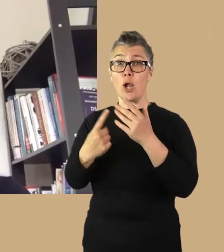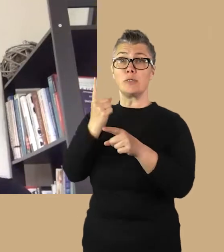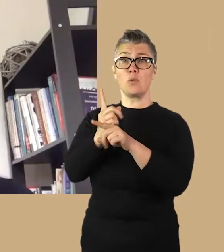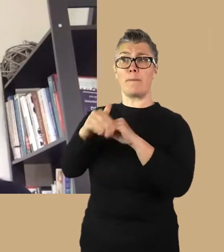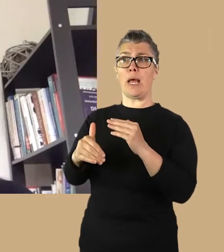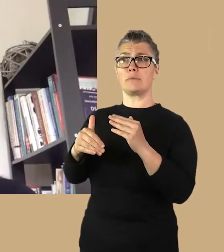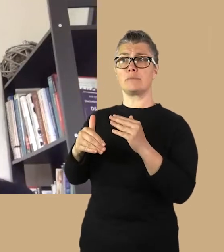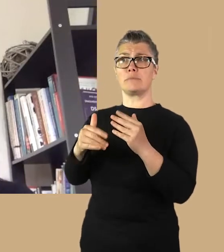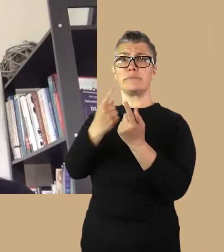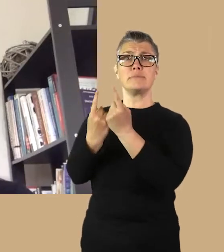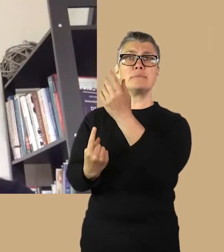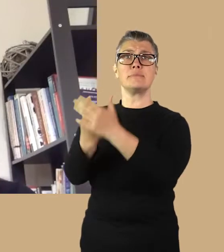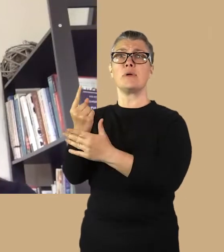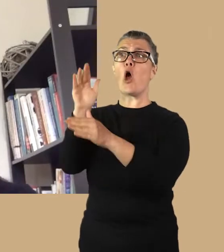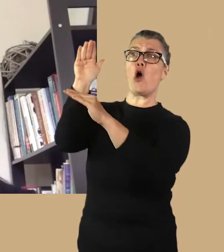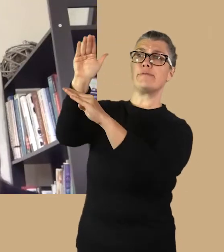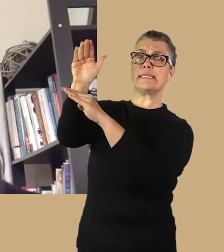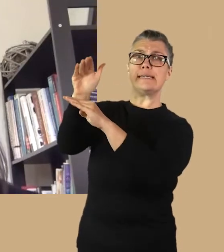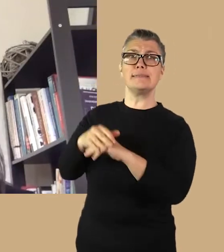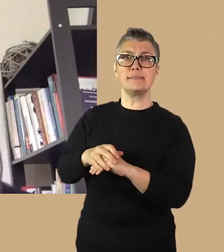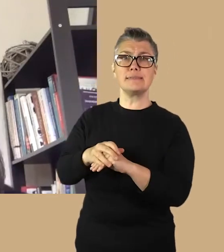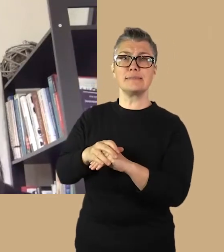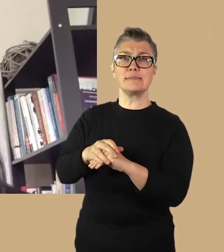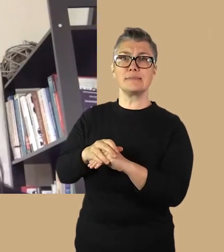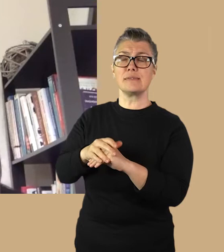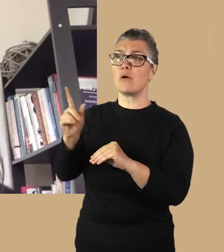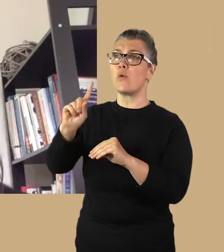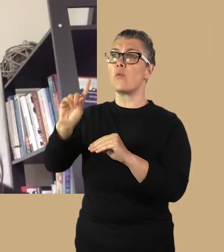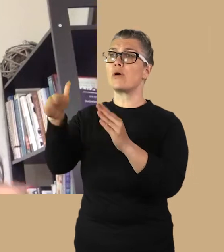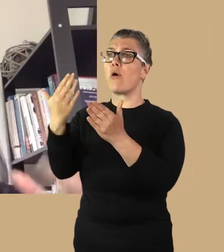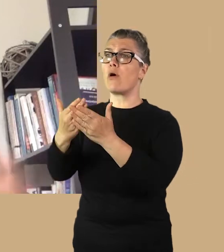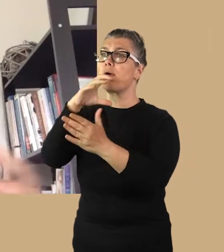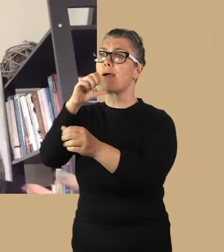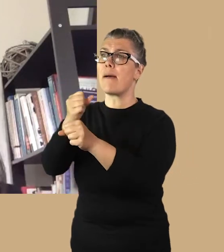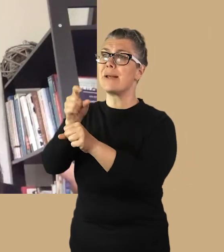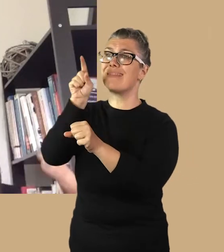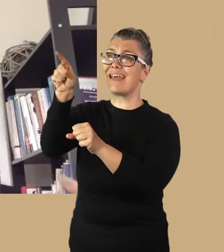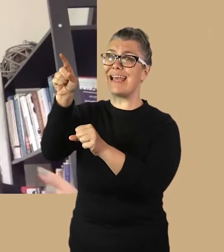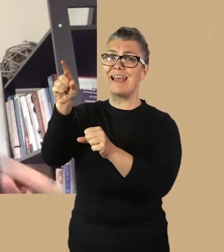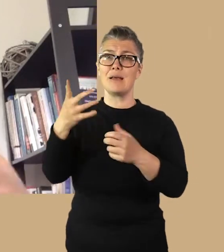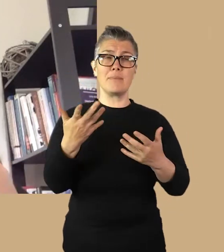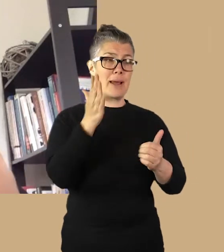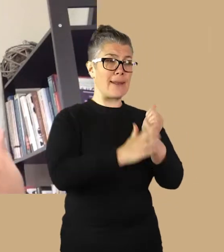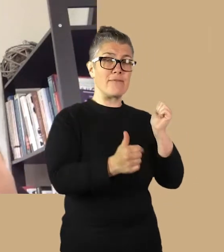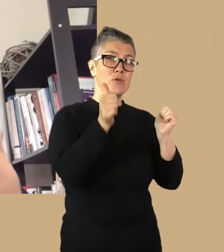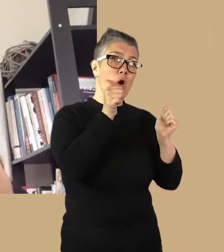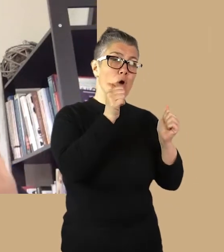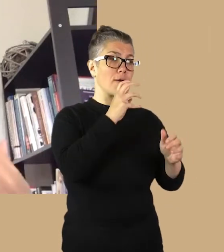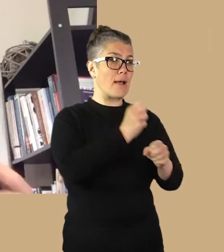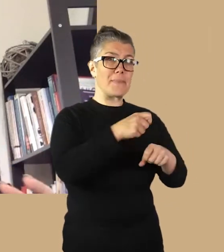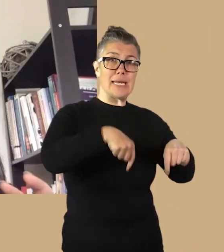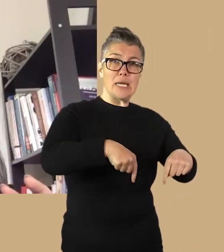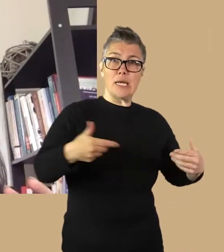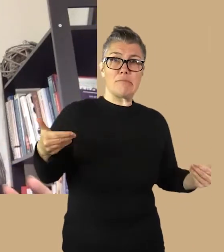talk about is the news overseas, or which political party would be overseas, or the government overseas. So there's a lot of confusion and lack of knowledge that is